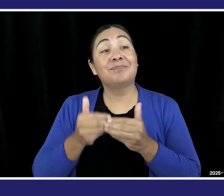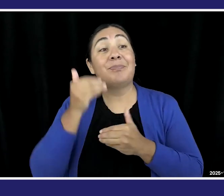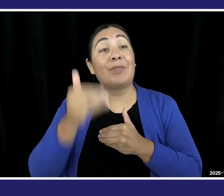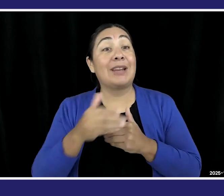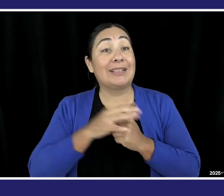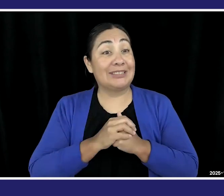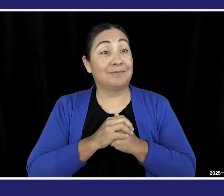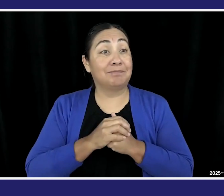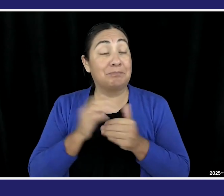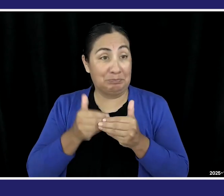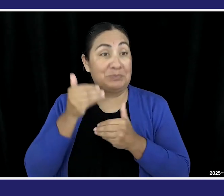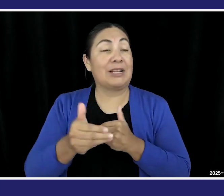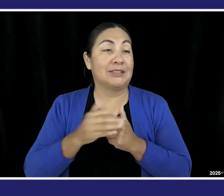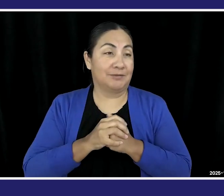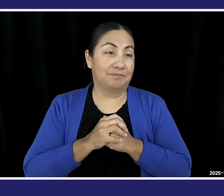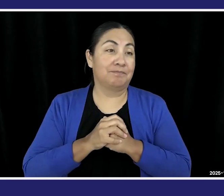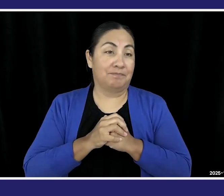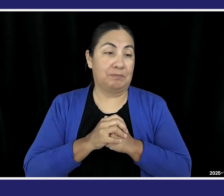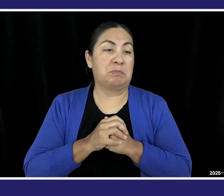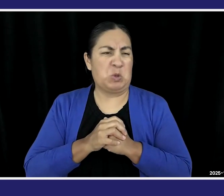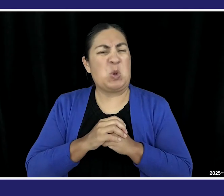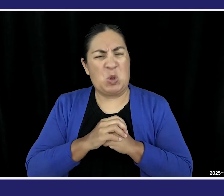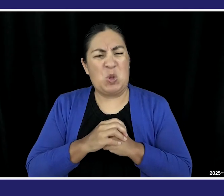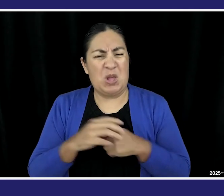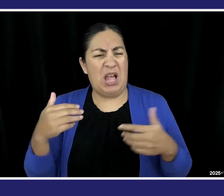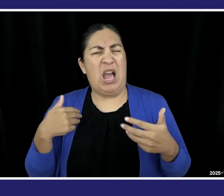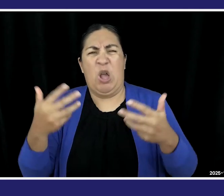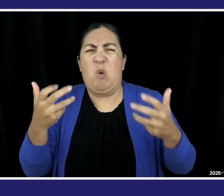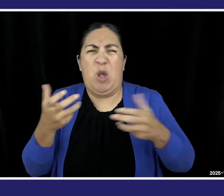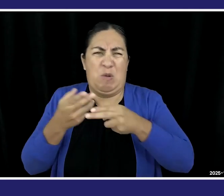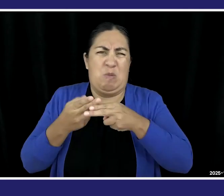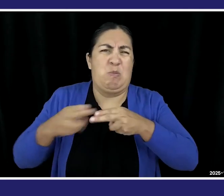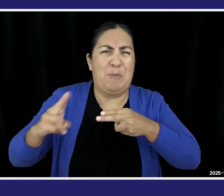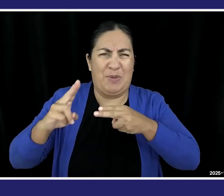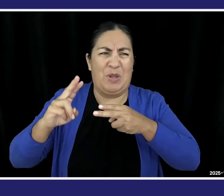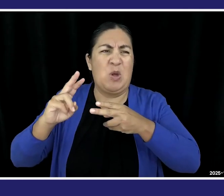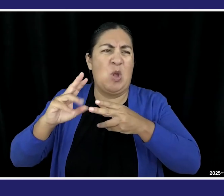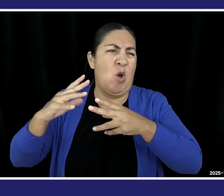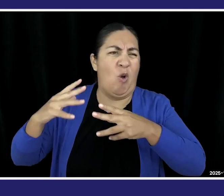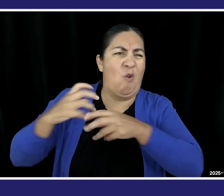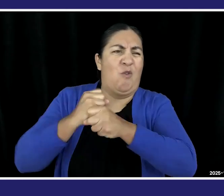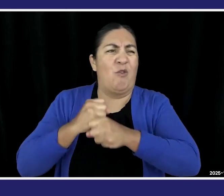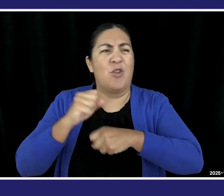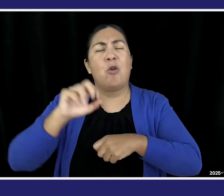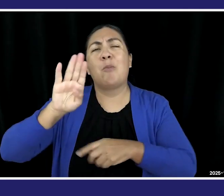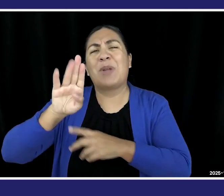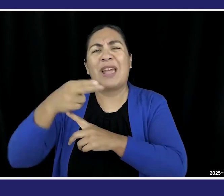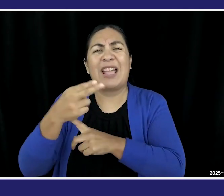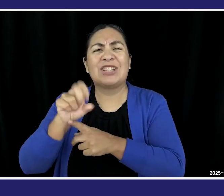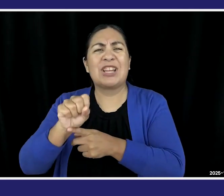Next slide. So I want to provide just a quick overview of the BHSA funding, and